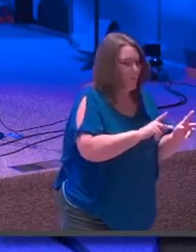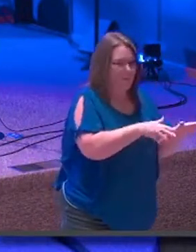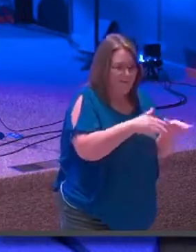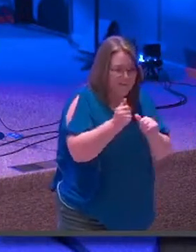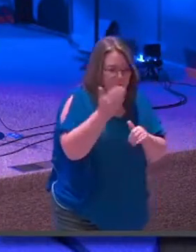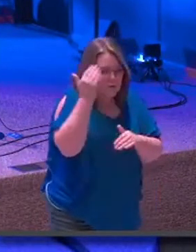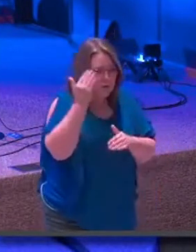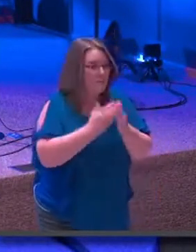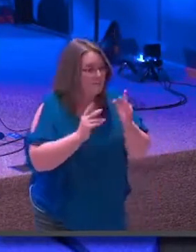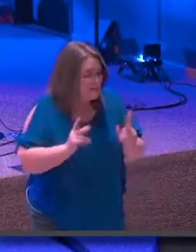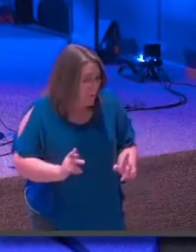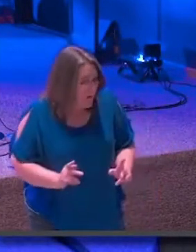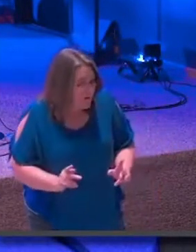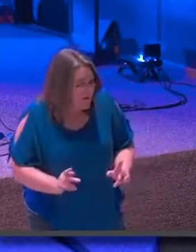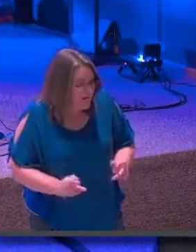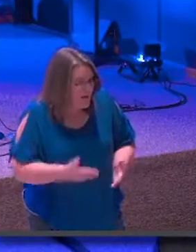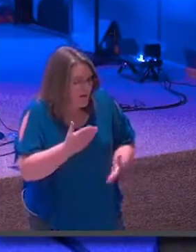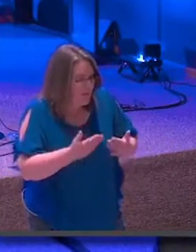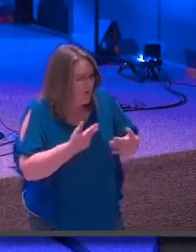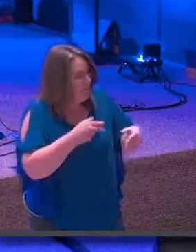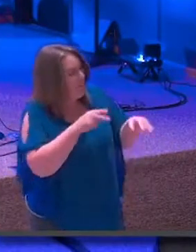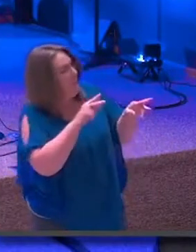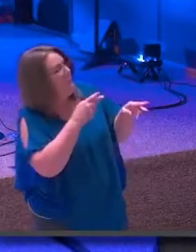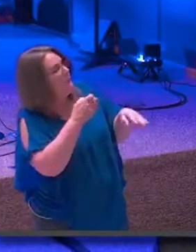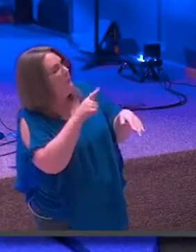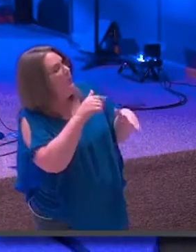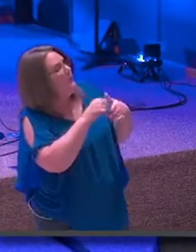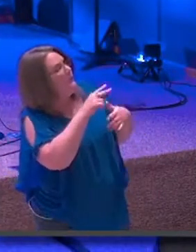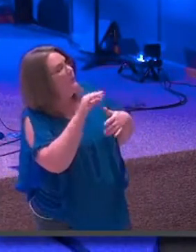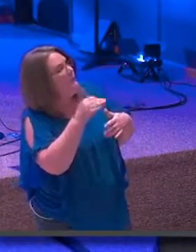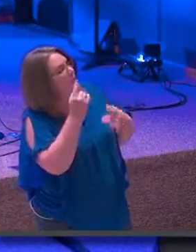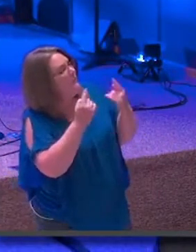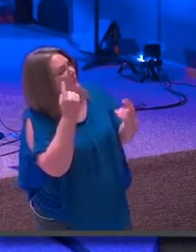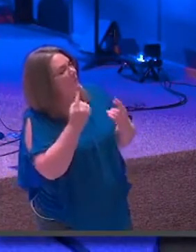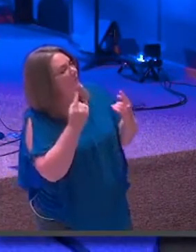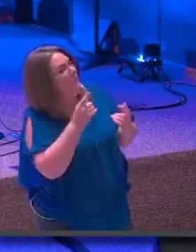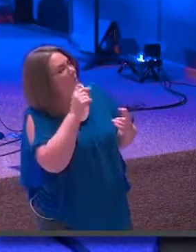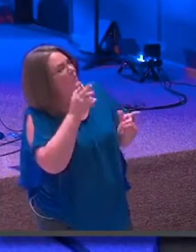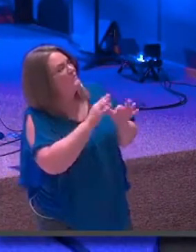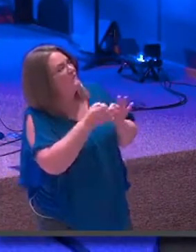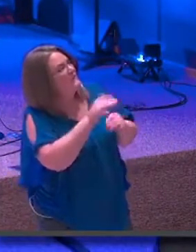someone might be looking at the hole in the roof and wondering, well, who's going to fix that?